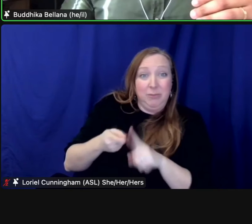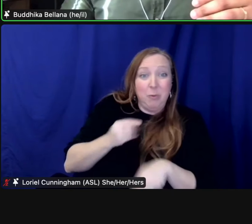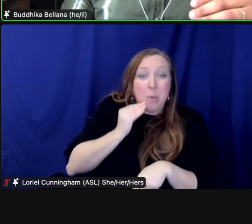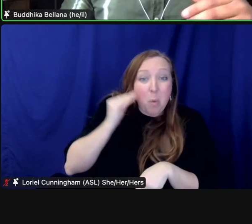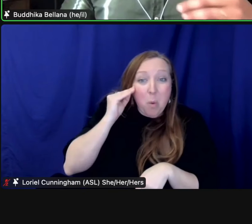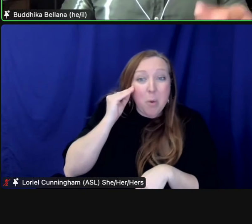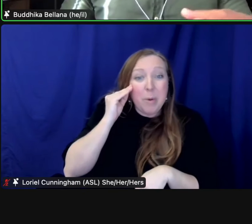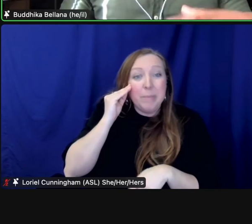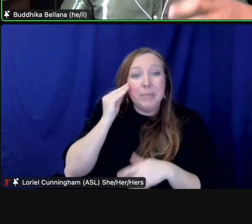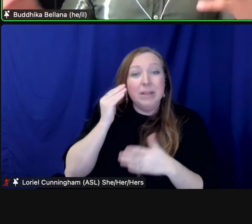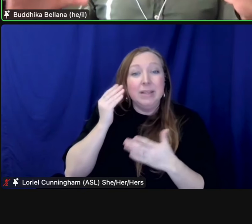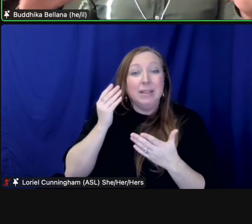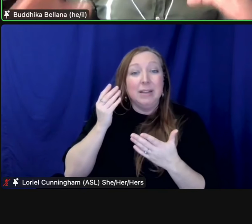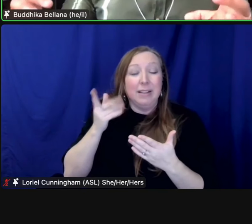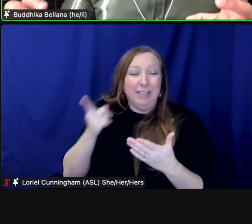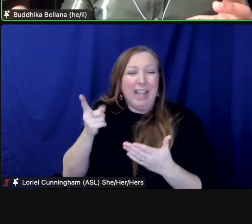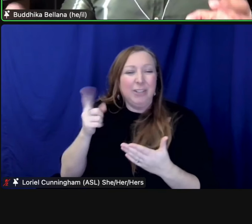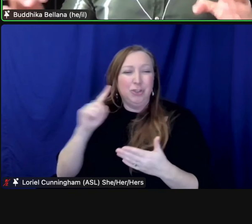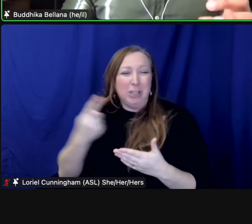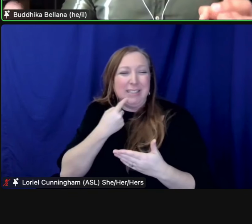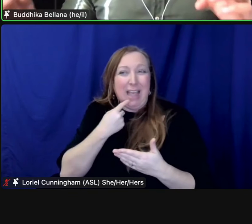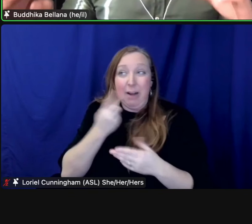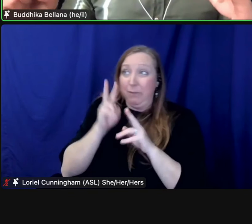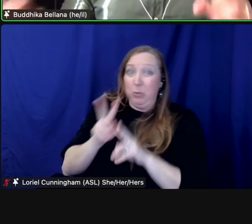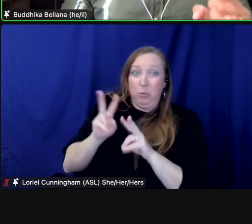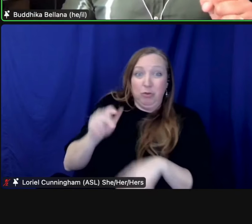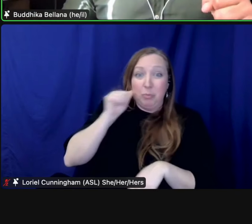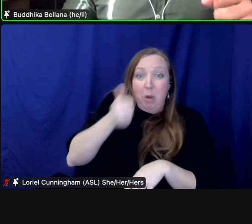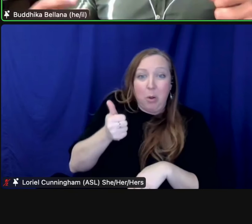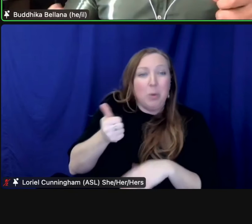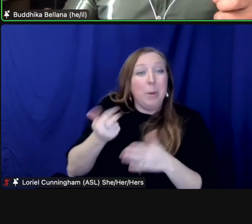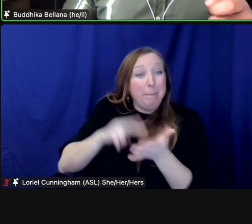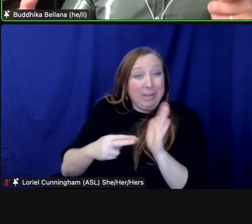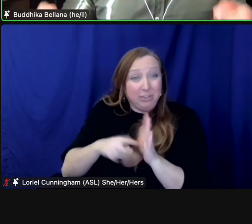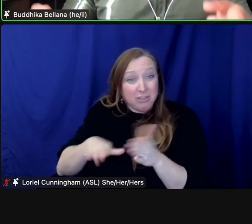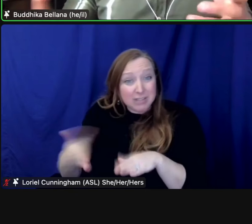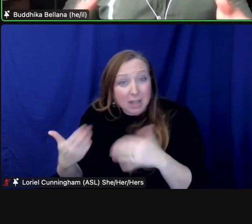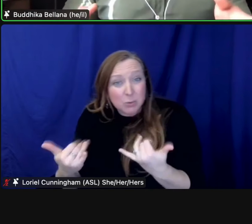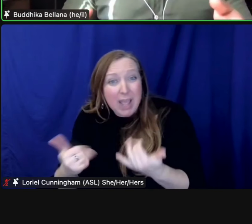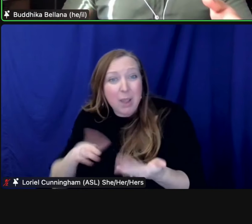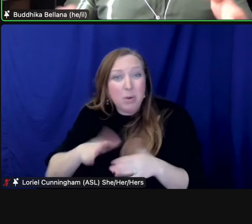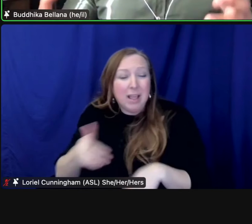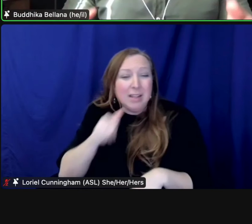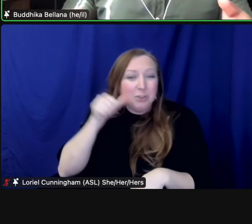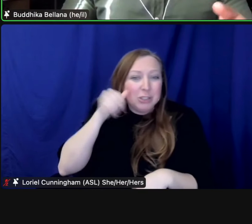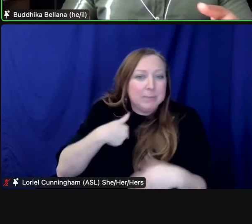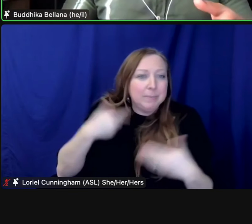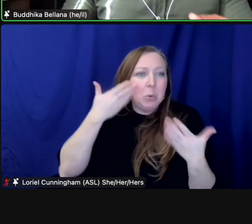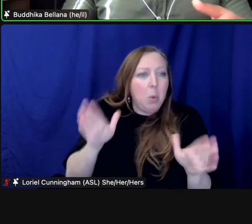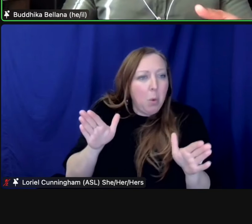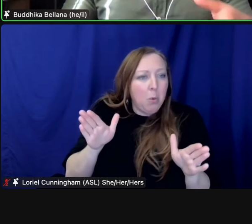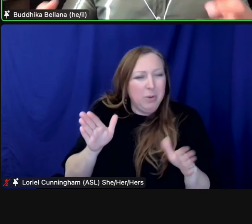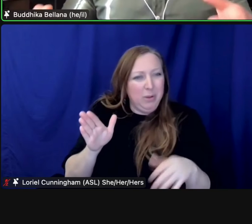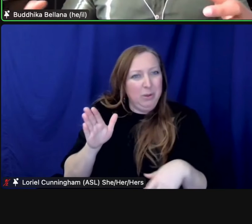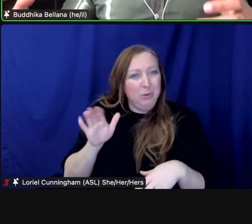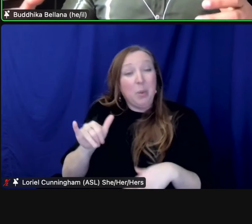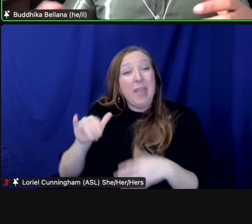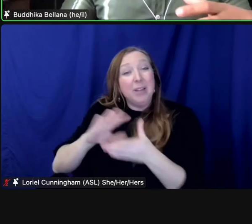been yesterday. Or you could have all of these words and sentences and paragraphs embedded in a story. For example, A Stranger by